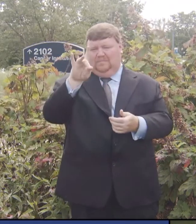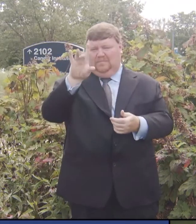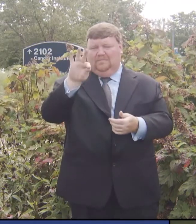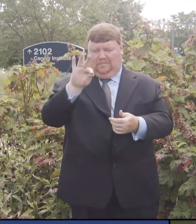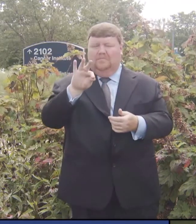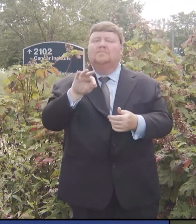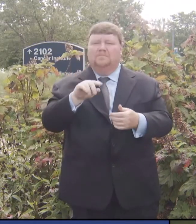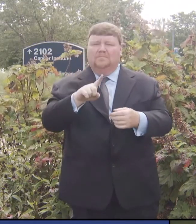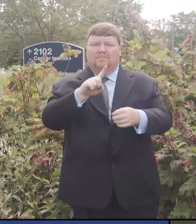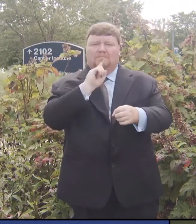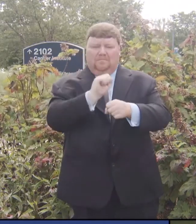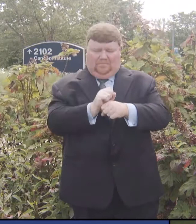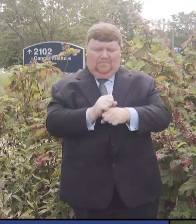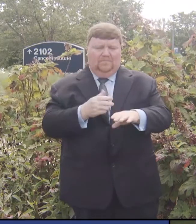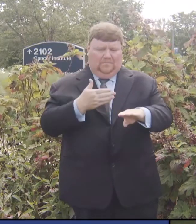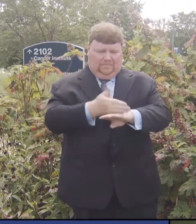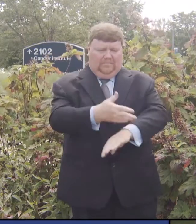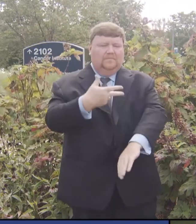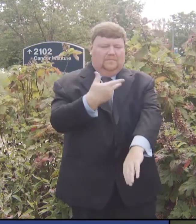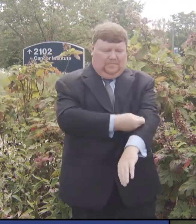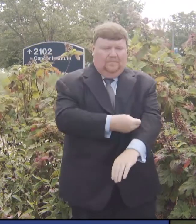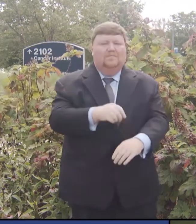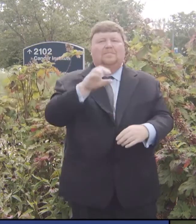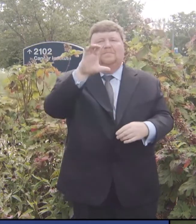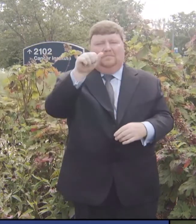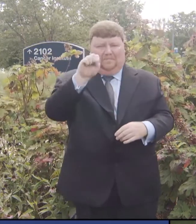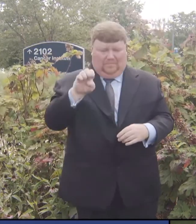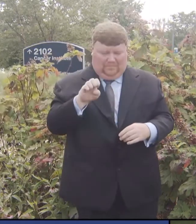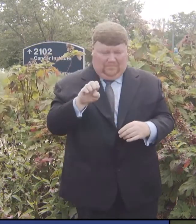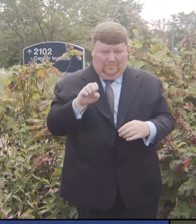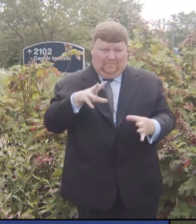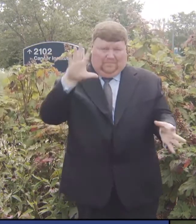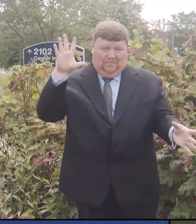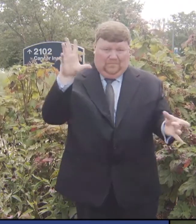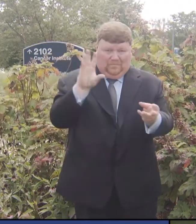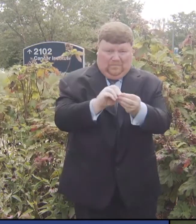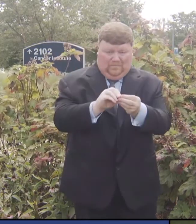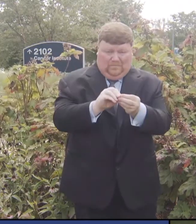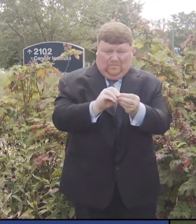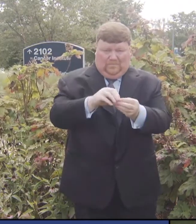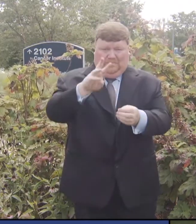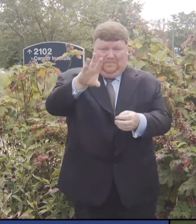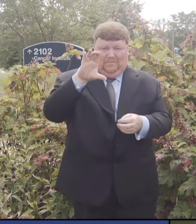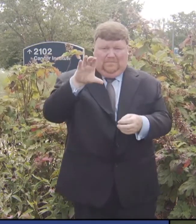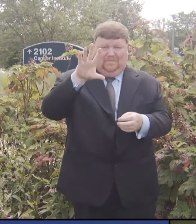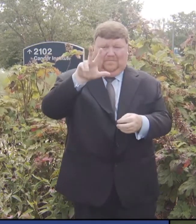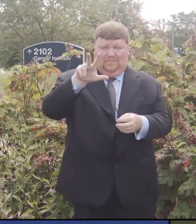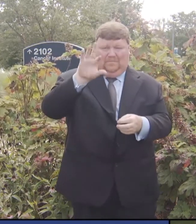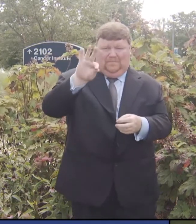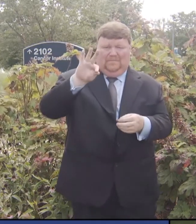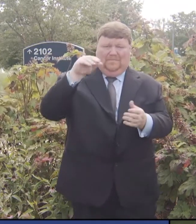35,389 identified post-vaccination cases, among a total of